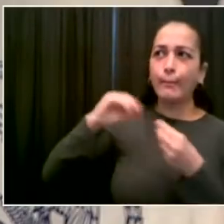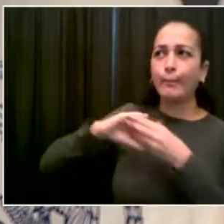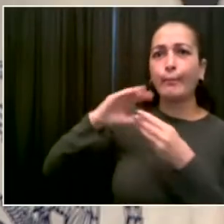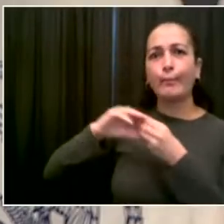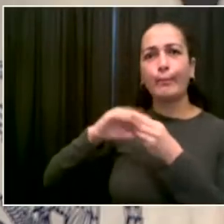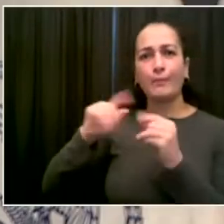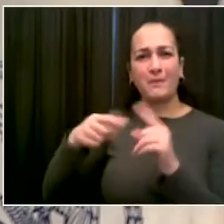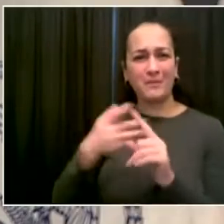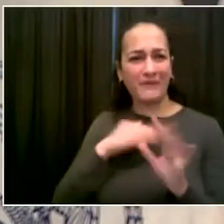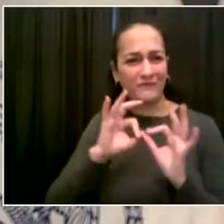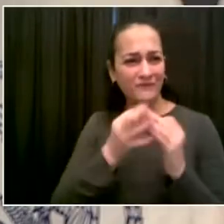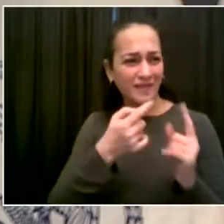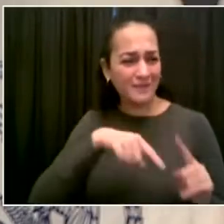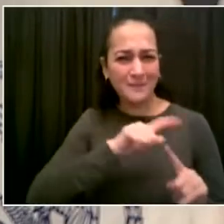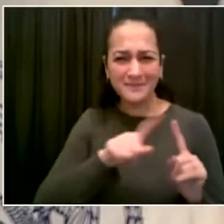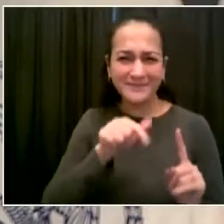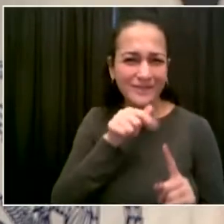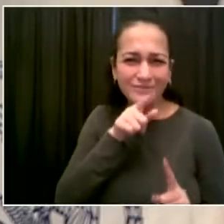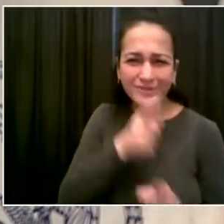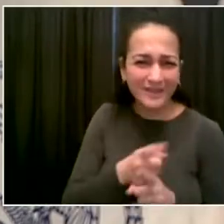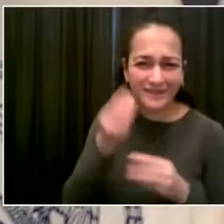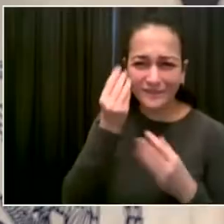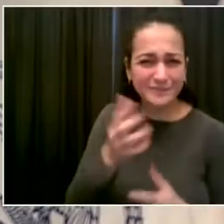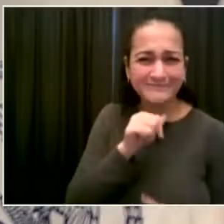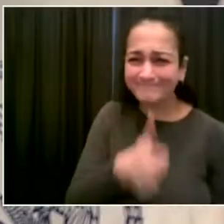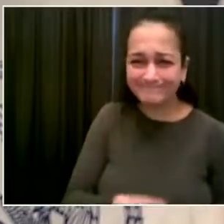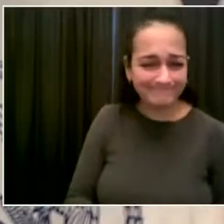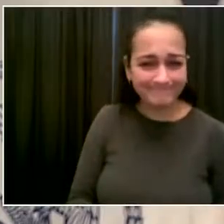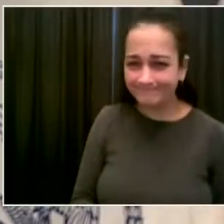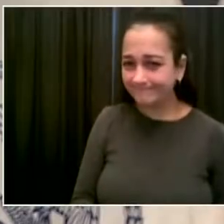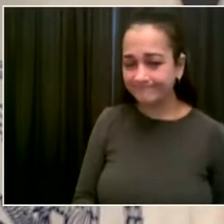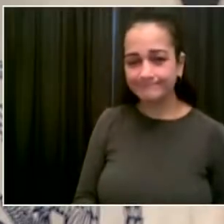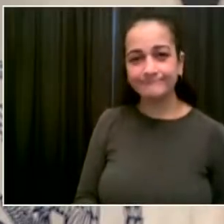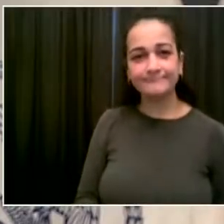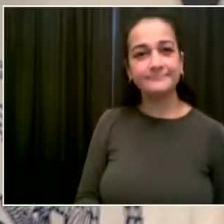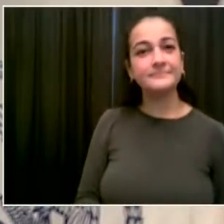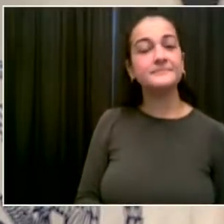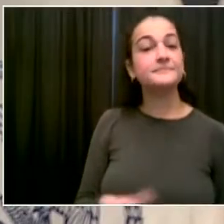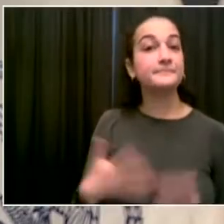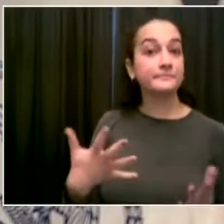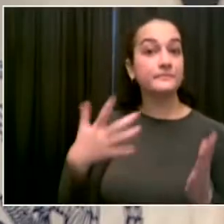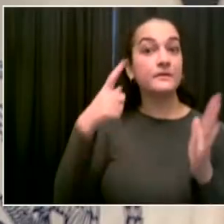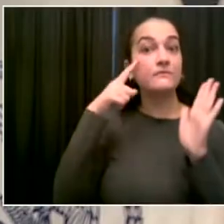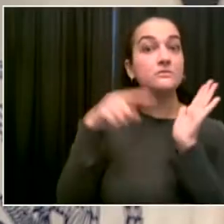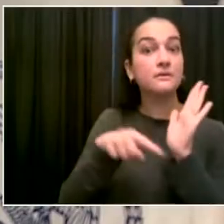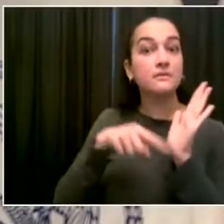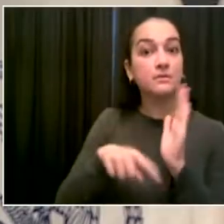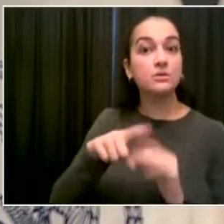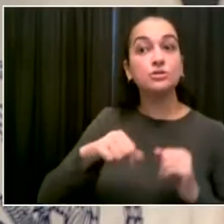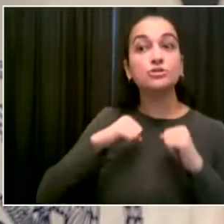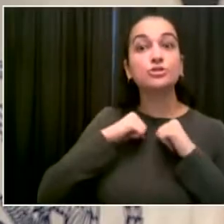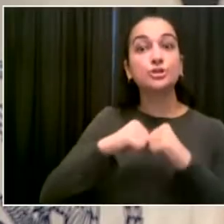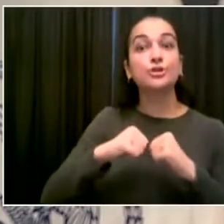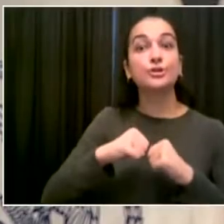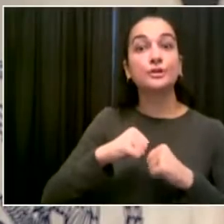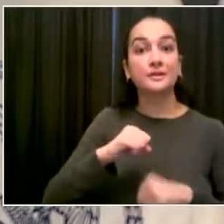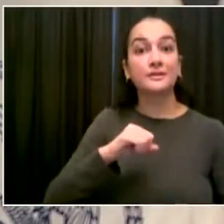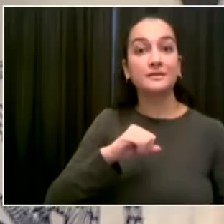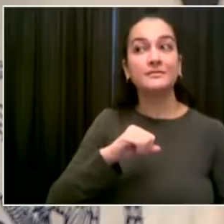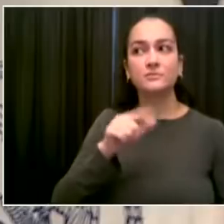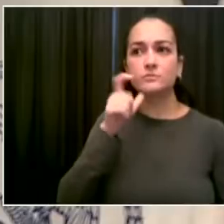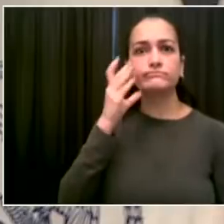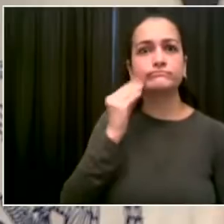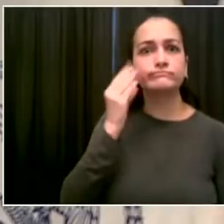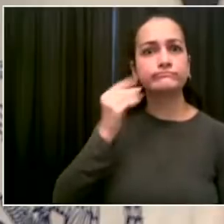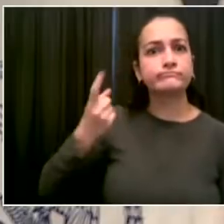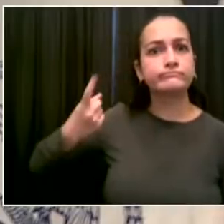starting with the fact that the security experts who created the whole approach to security weren't even asked how they did it, why they did it,